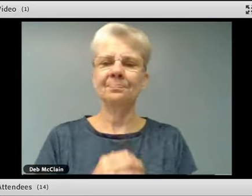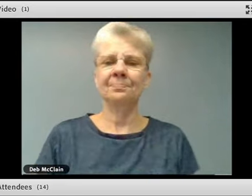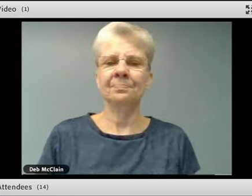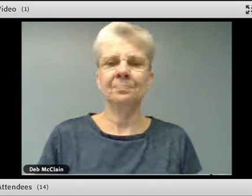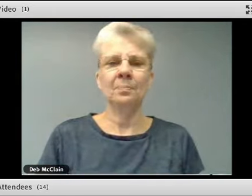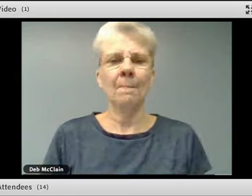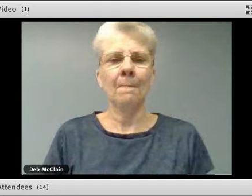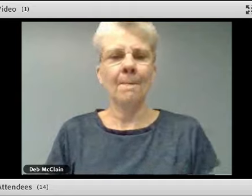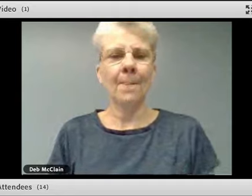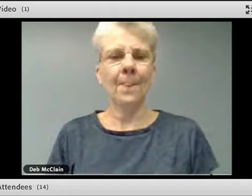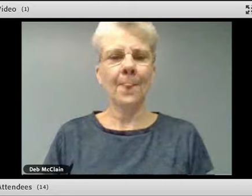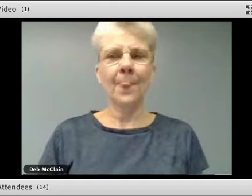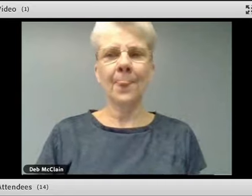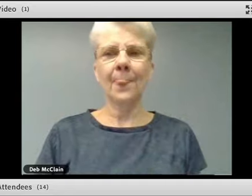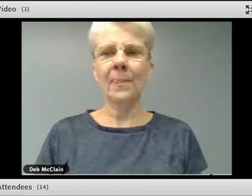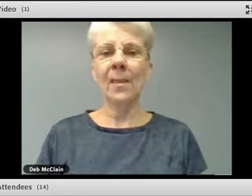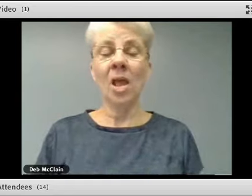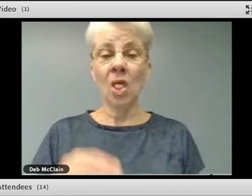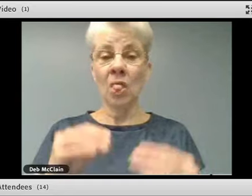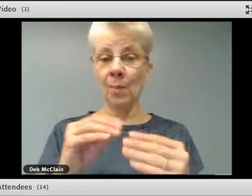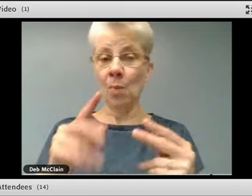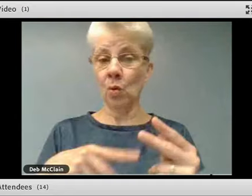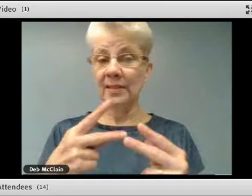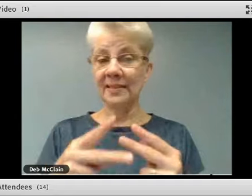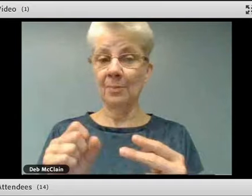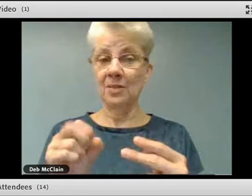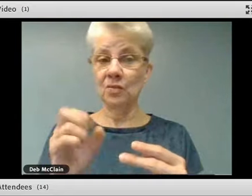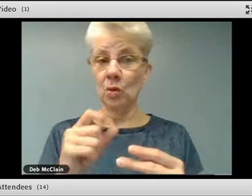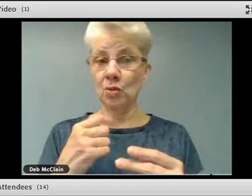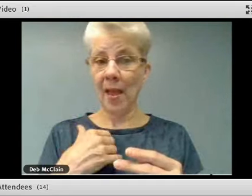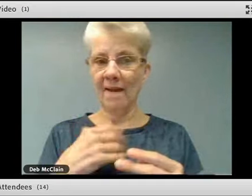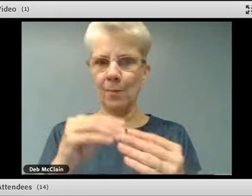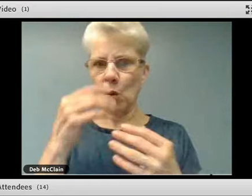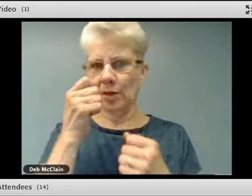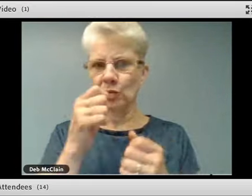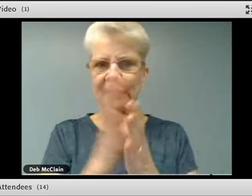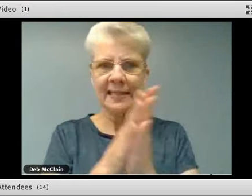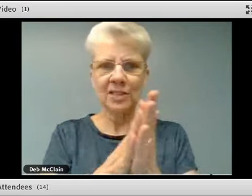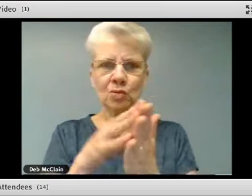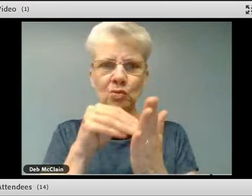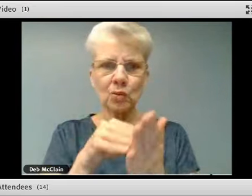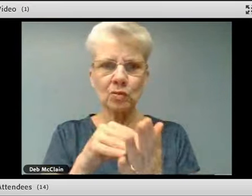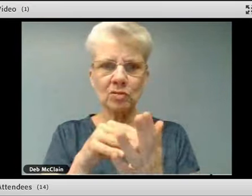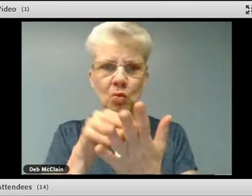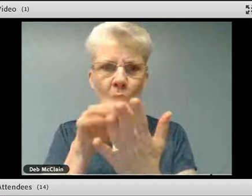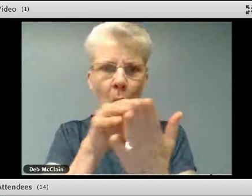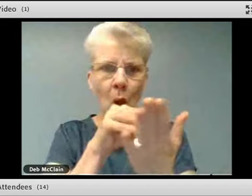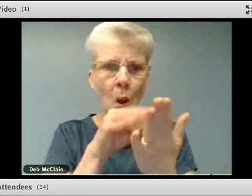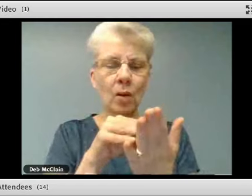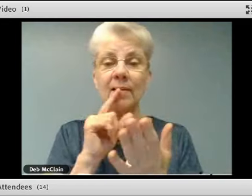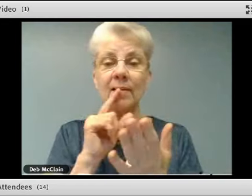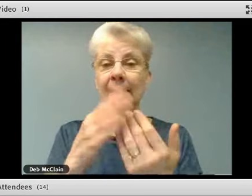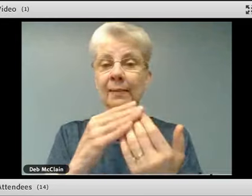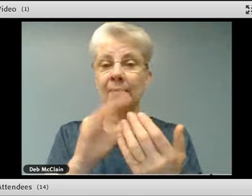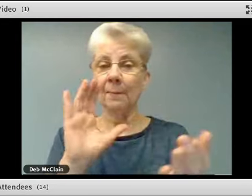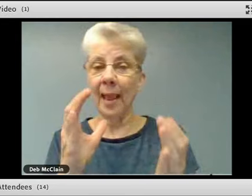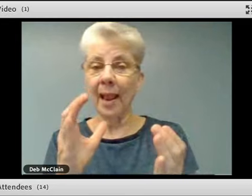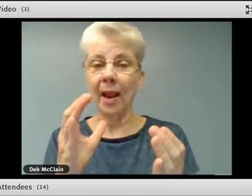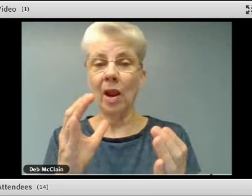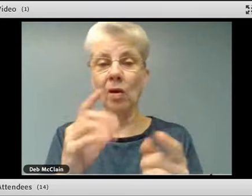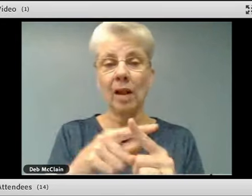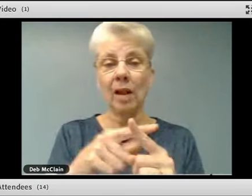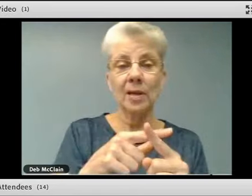So the more types of sources you include in your set, the more interesting it is for your students. They can easily compare and contrast different points of view